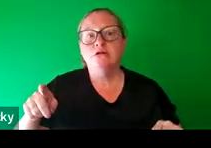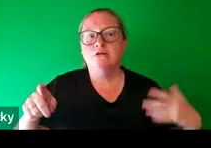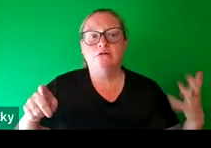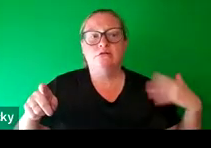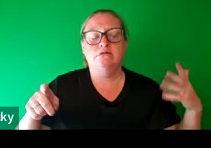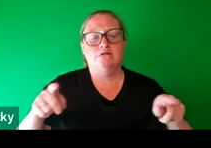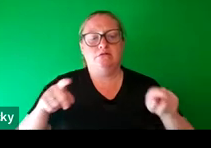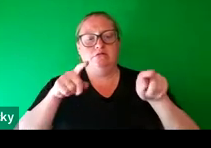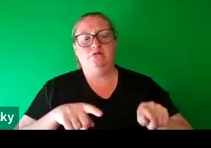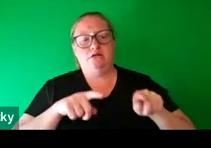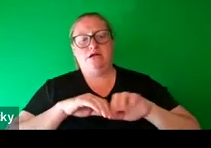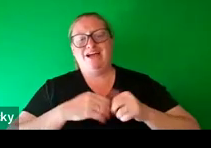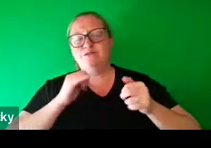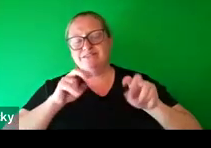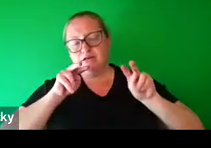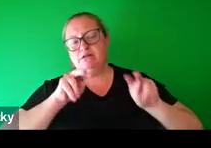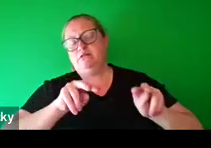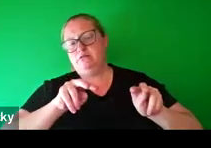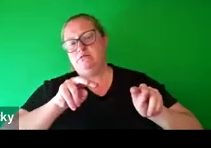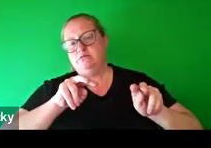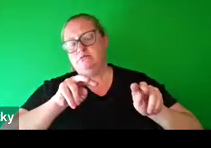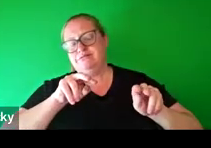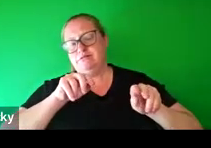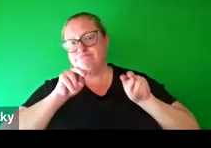that reflected and monitored in the dashboard?